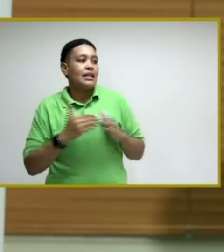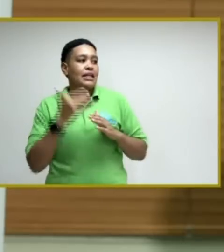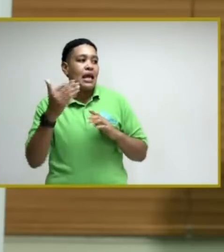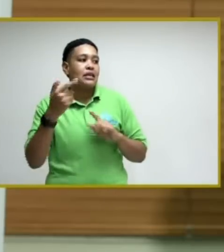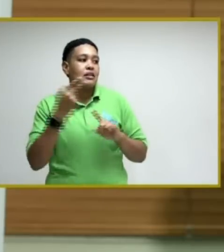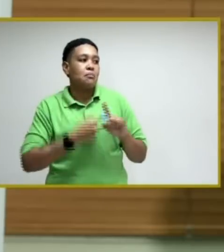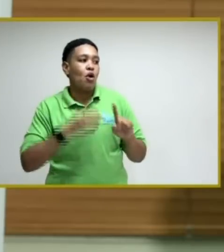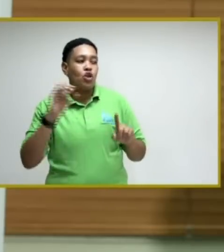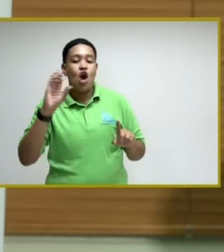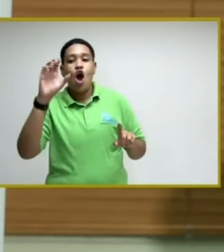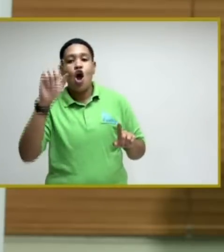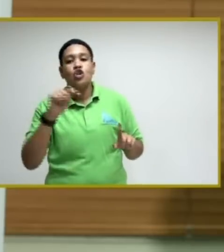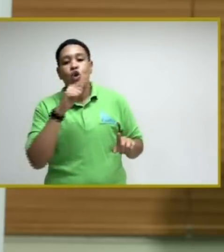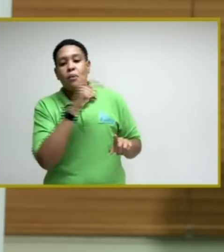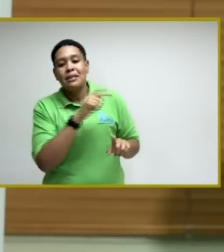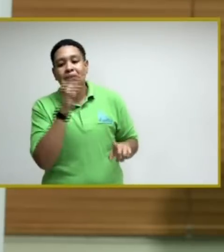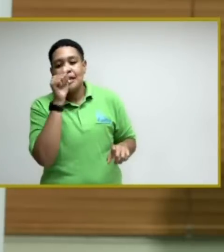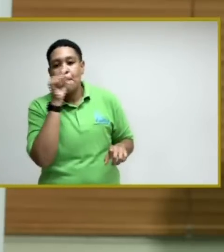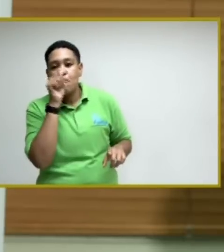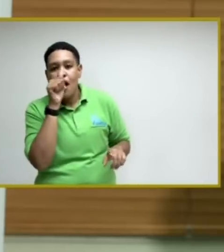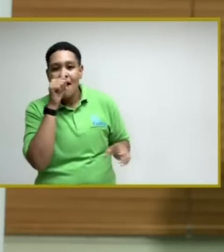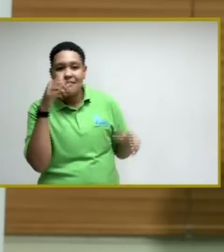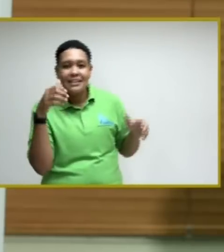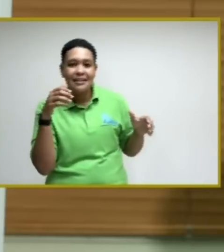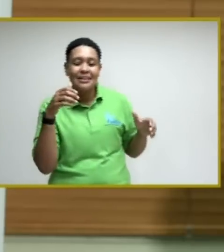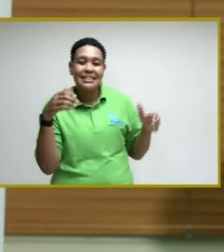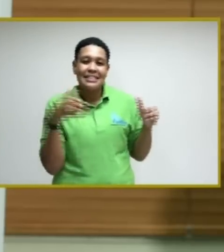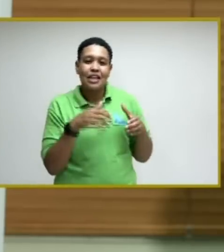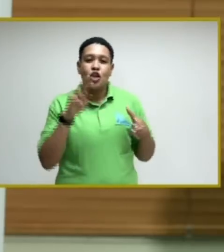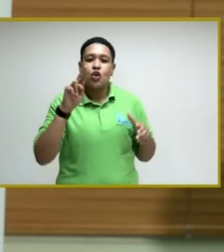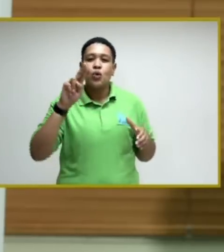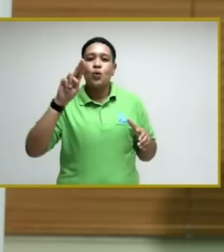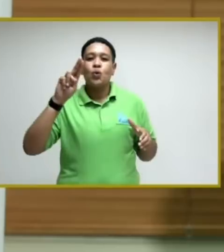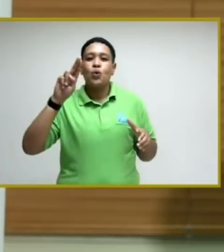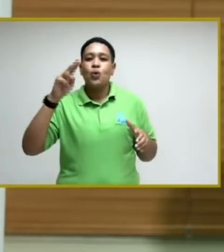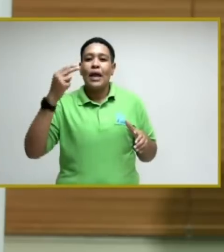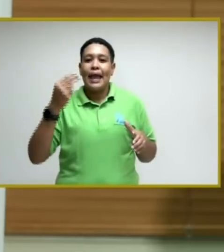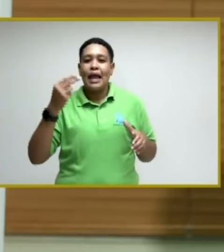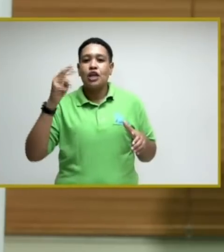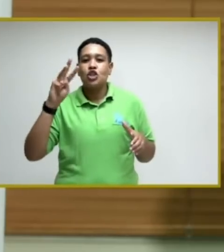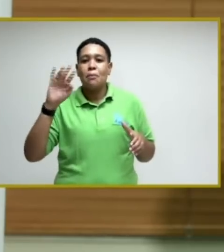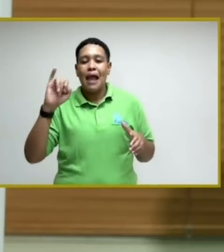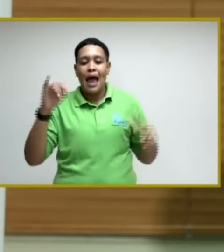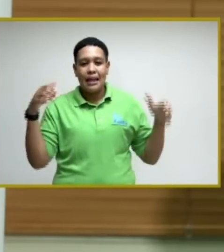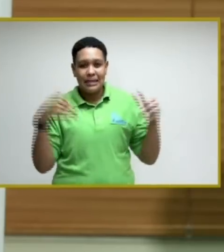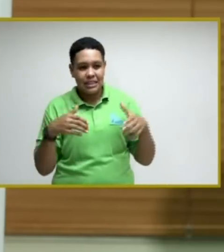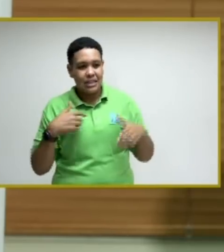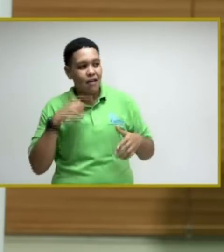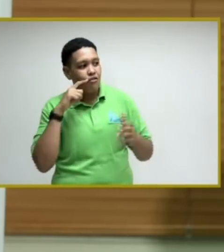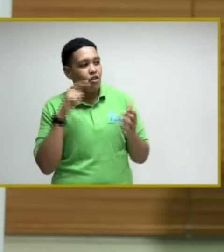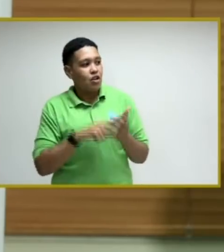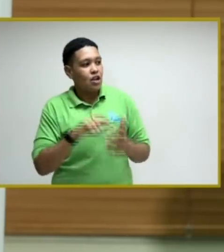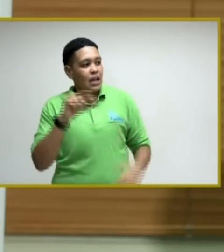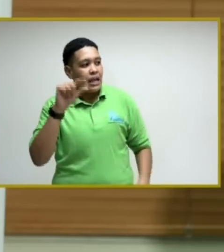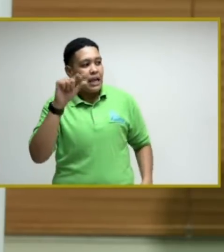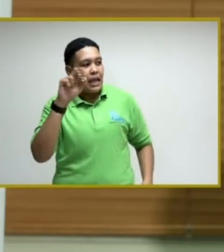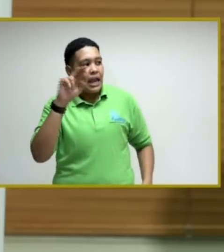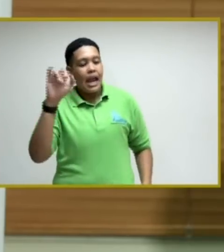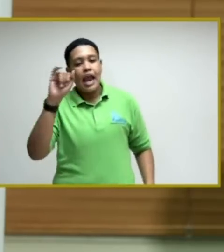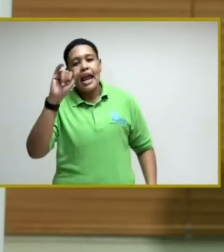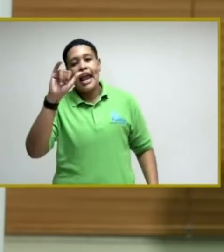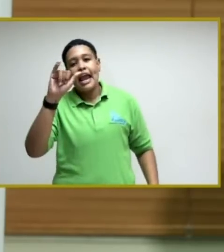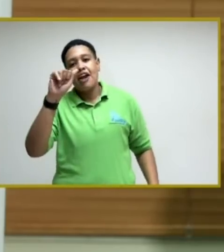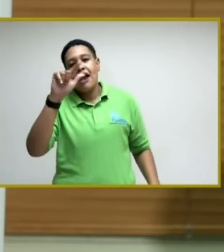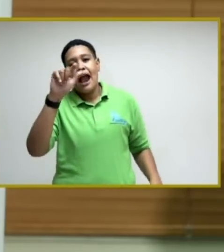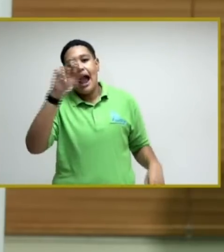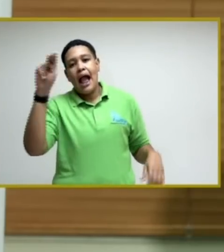October. This is a private sector UHWI initiative, and I want to recognize Mr. Gary Allen of the RGR Gleaner